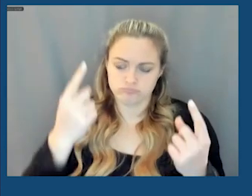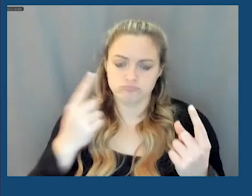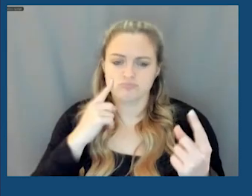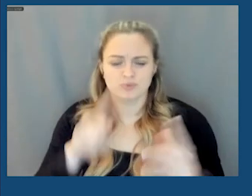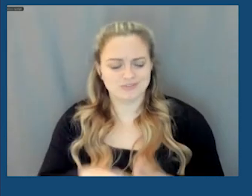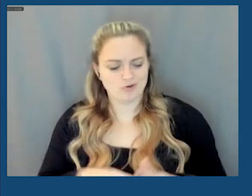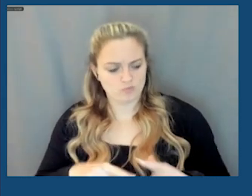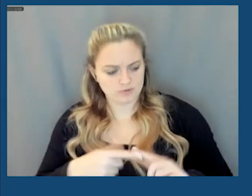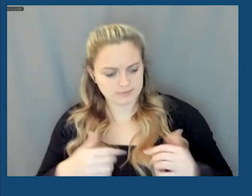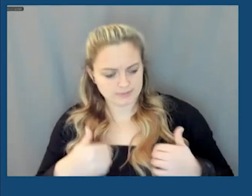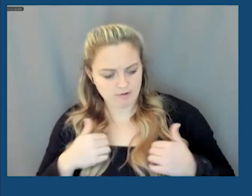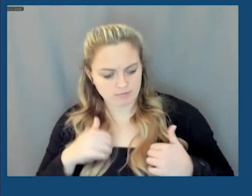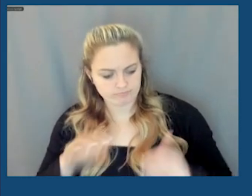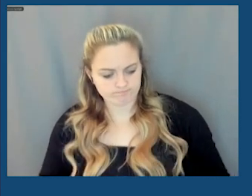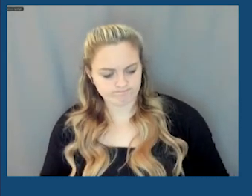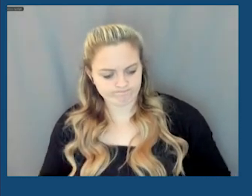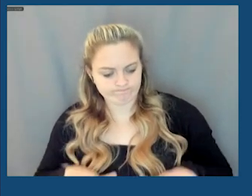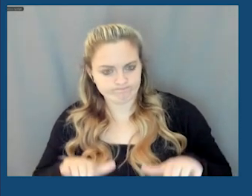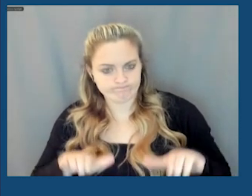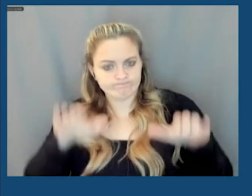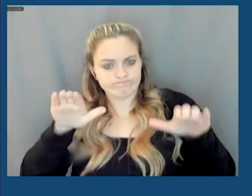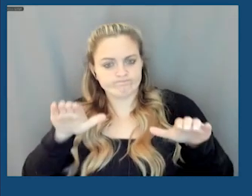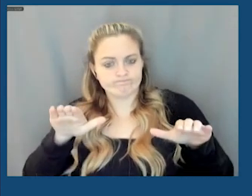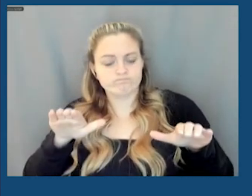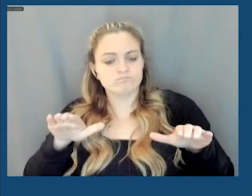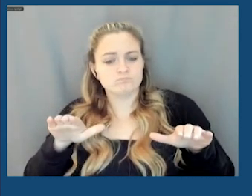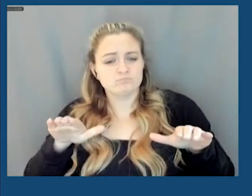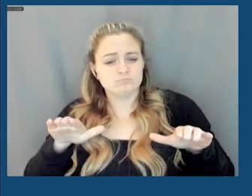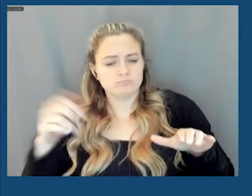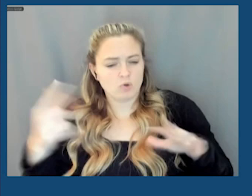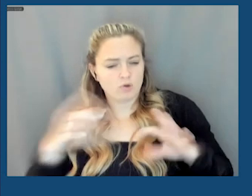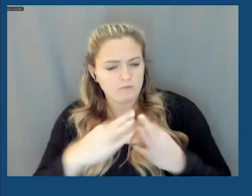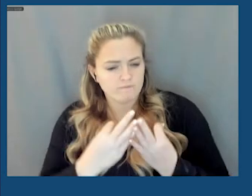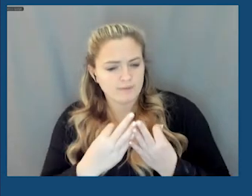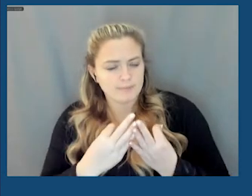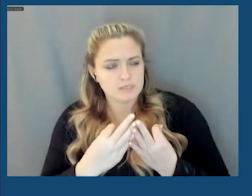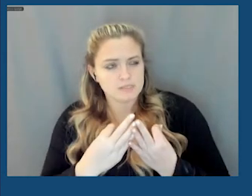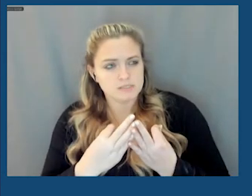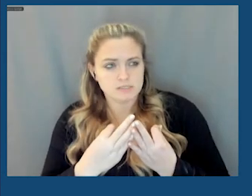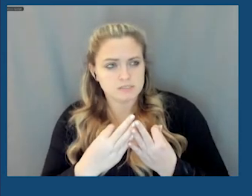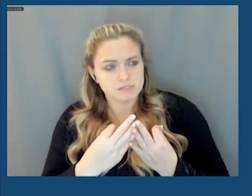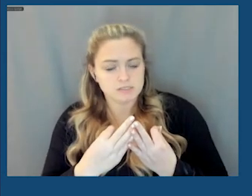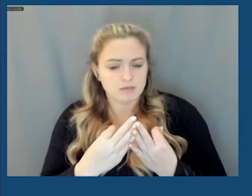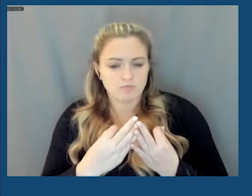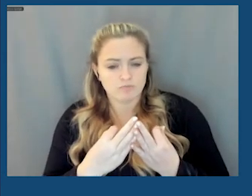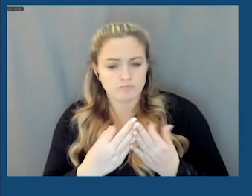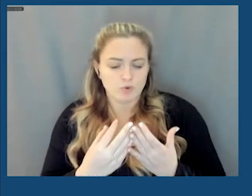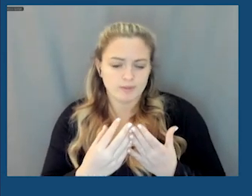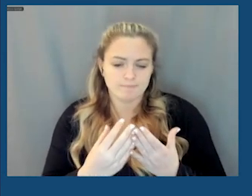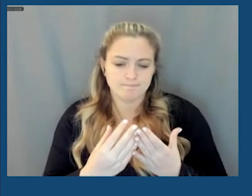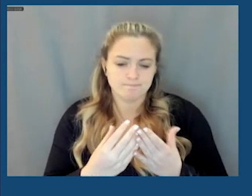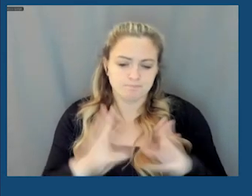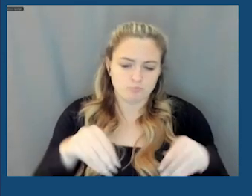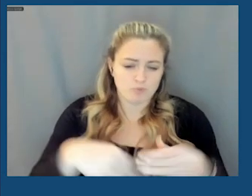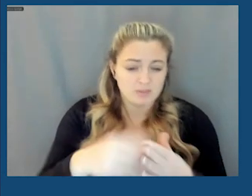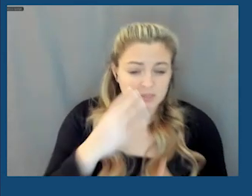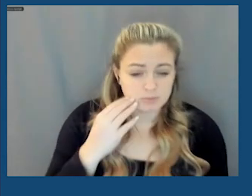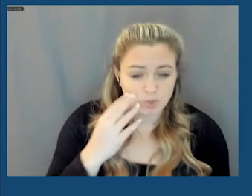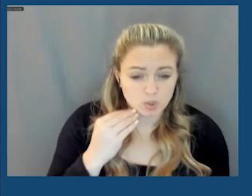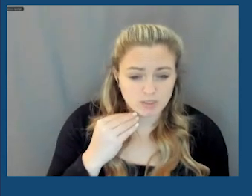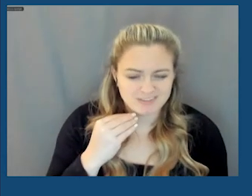child. I don't know that every family imparts that same experience to their children. I suspect